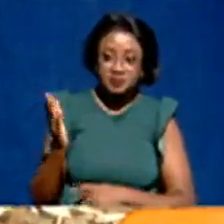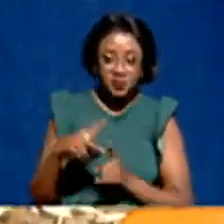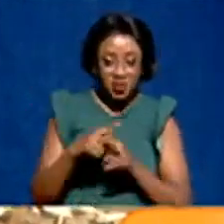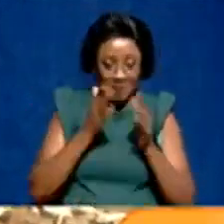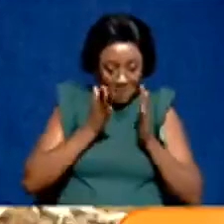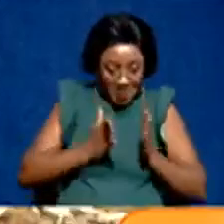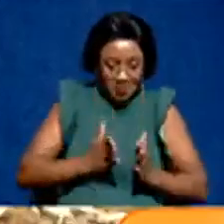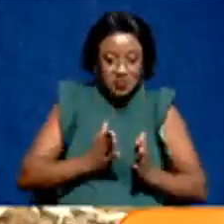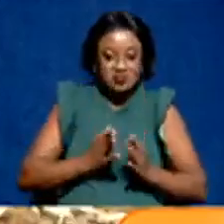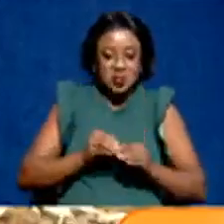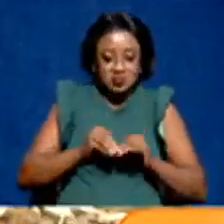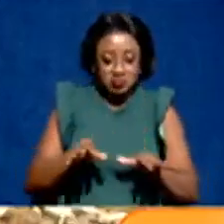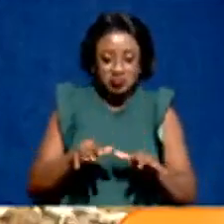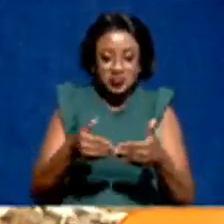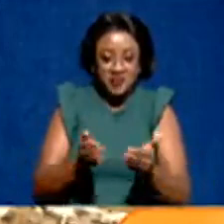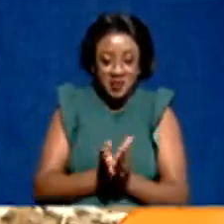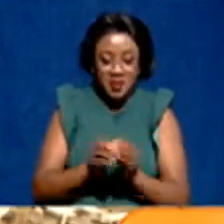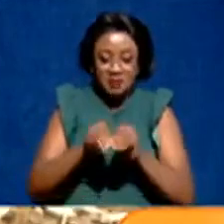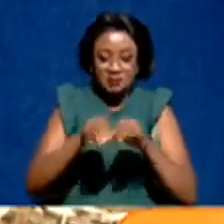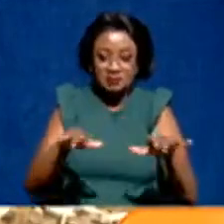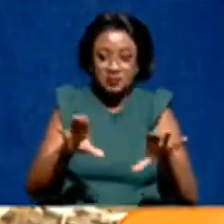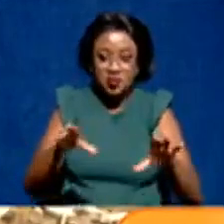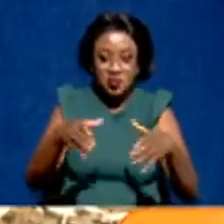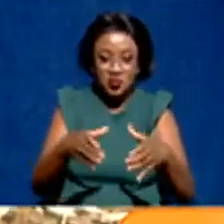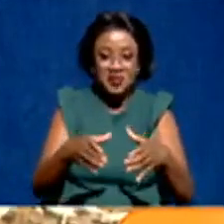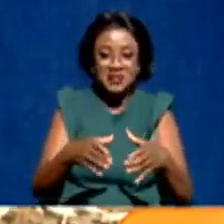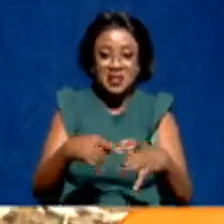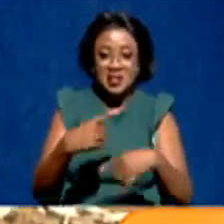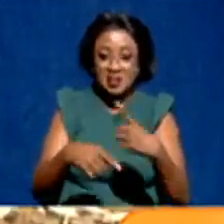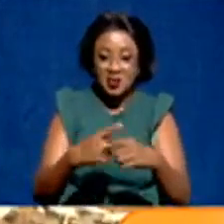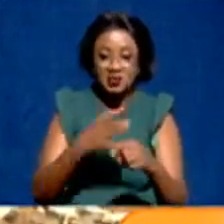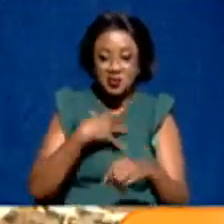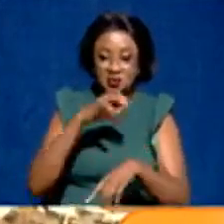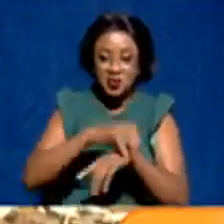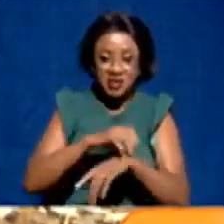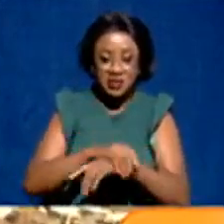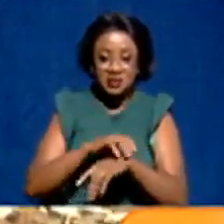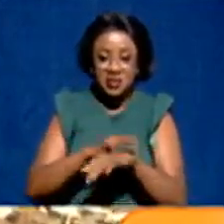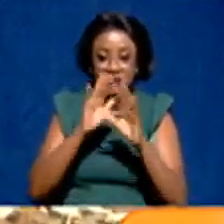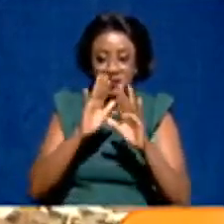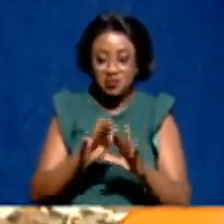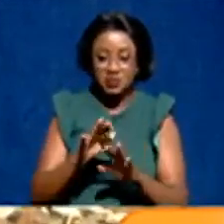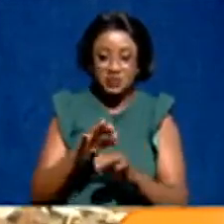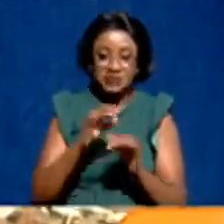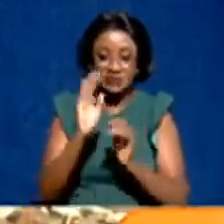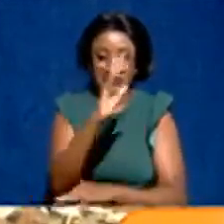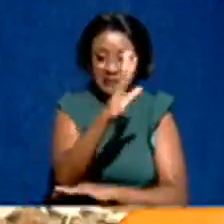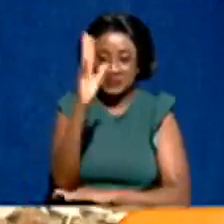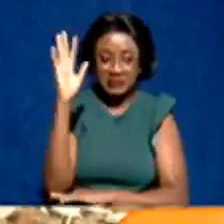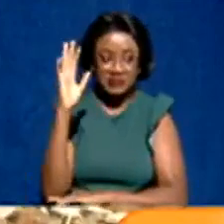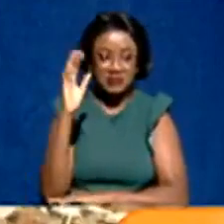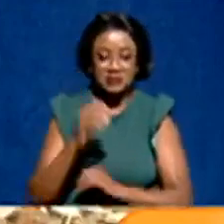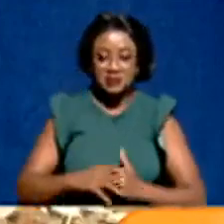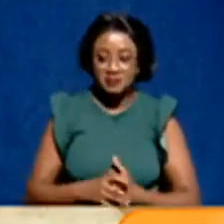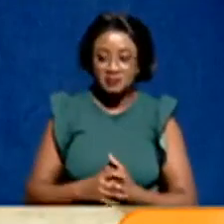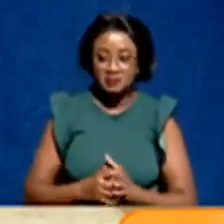individual, to a family, to a dedicated community that is ready to collect these indigenous trees that are at risk